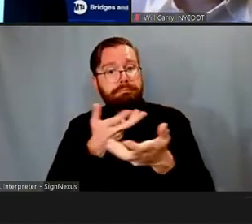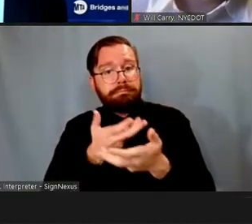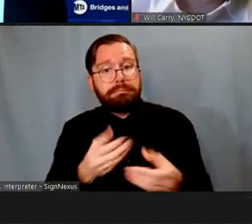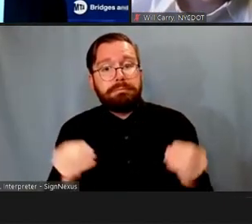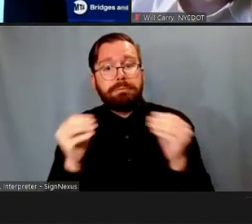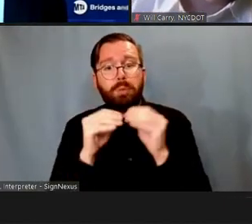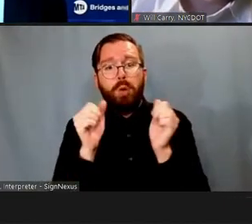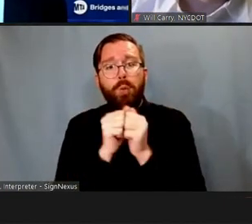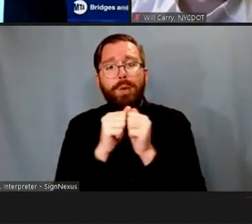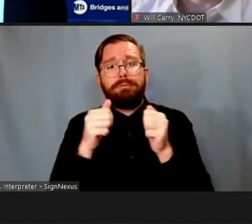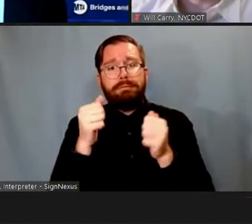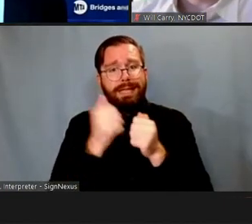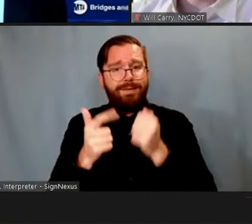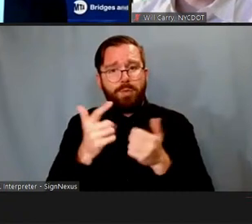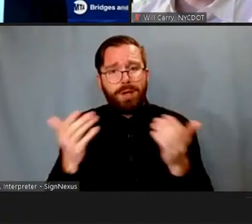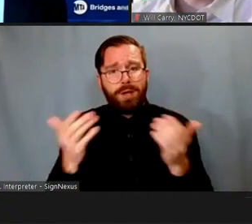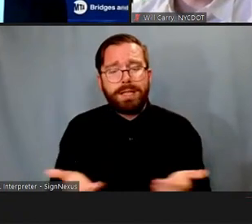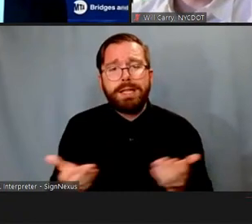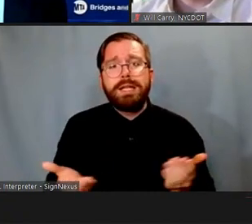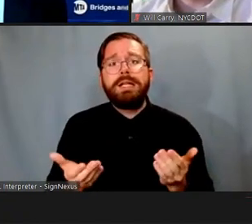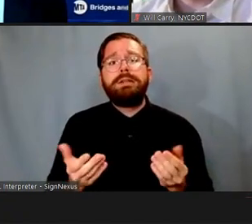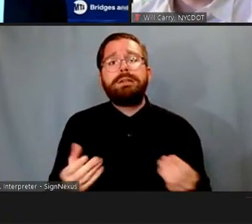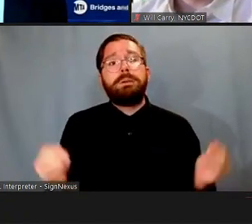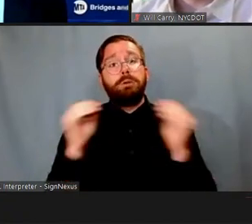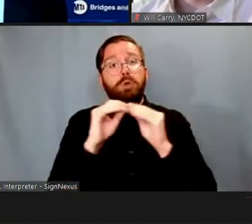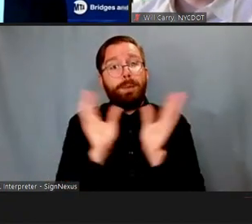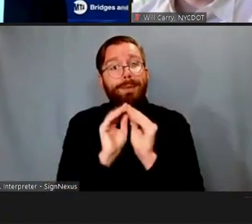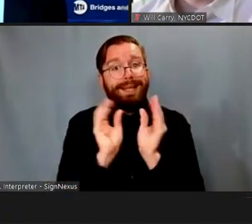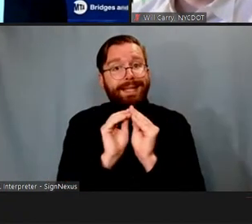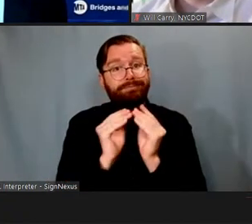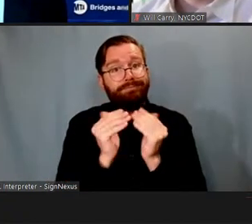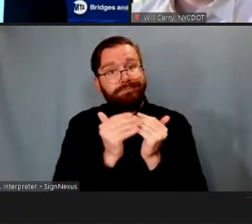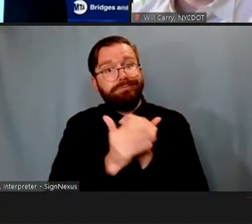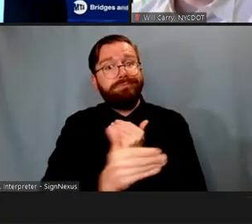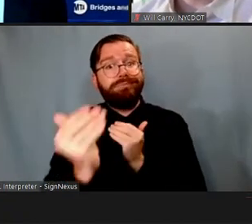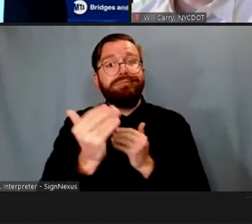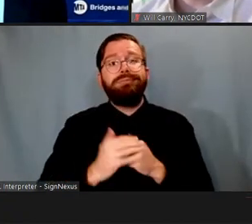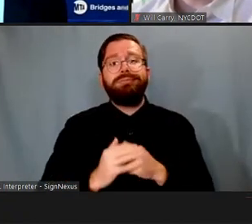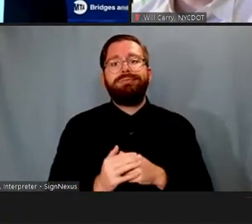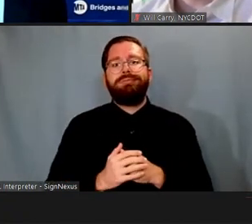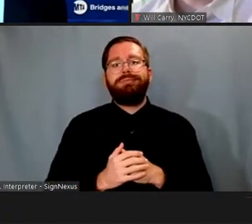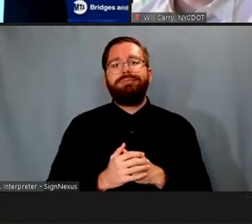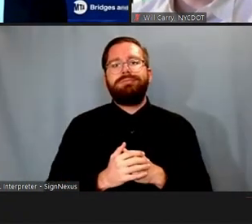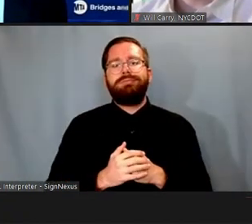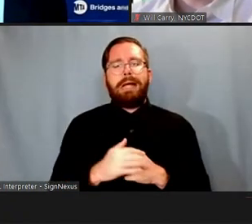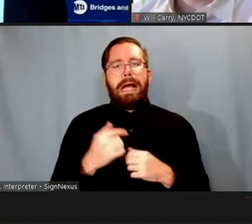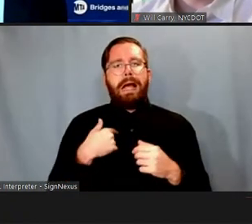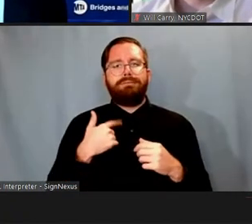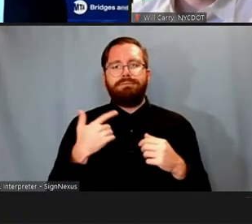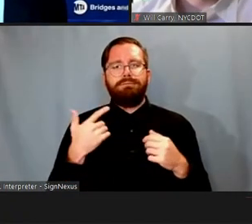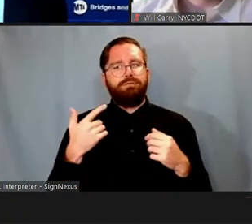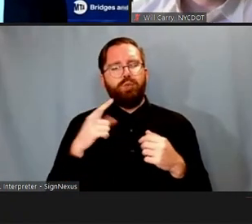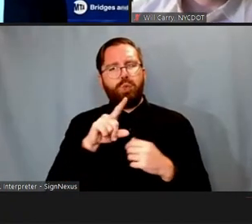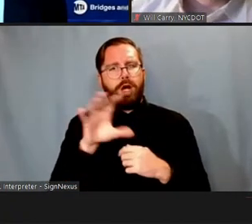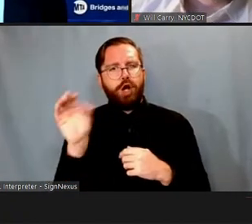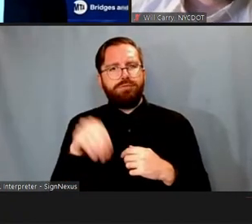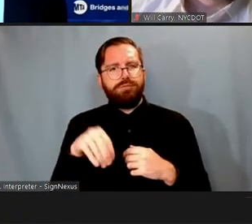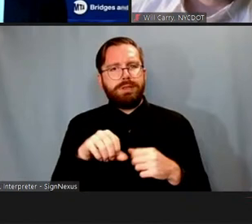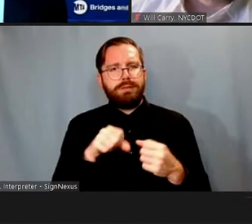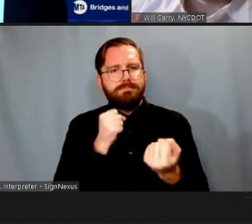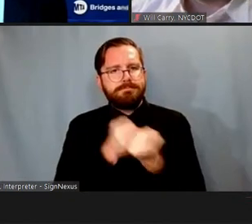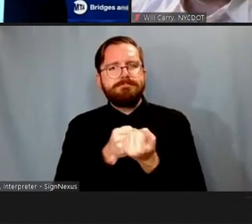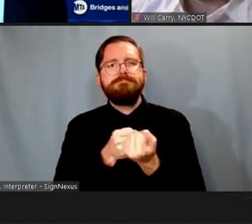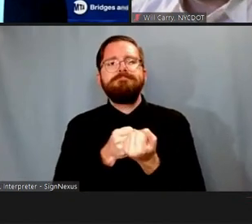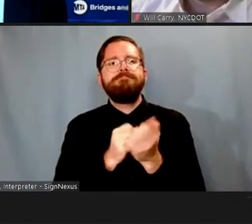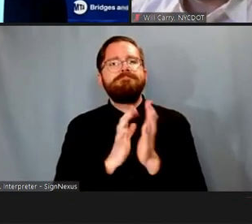everybody here in the next upcoming meetings i fully endorse congestion pricing let's remember that this